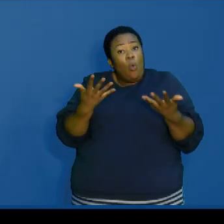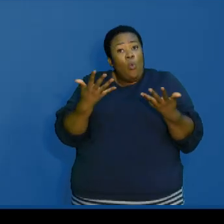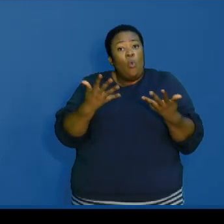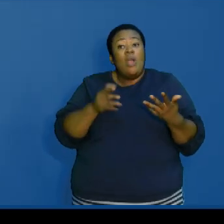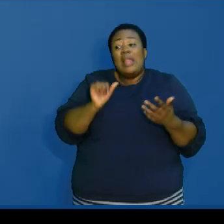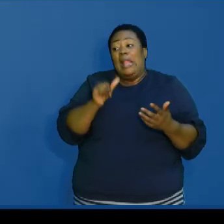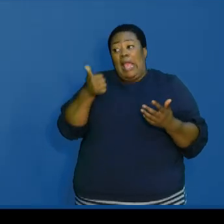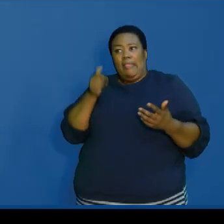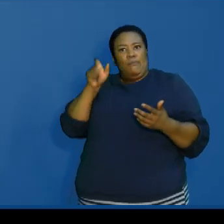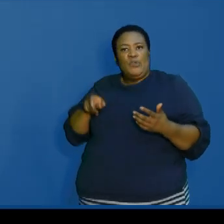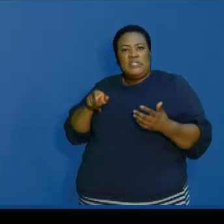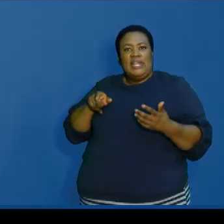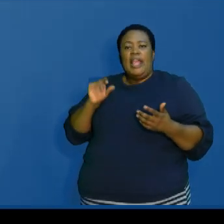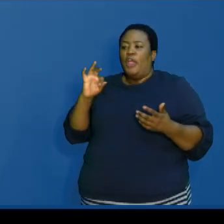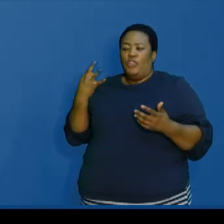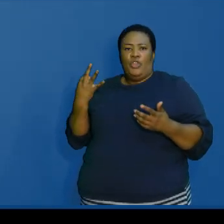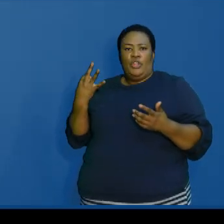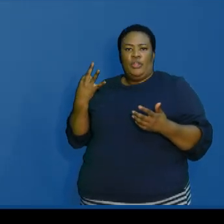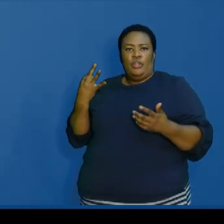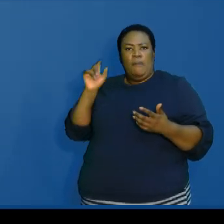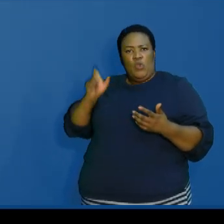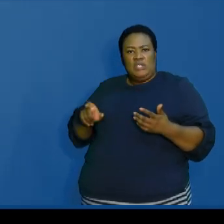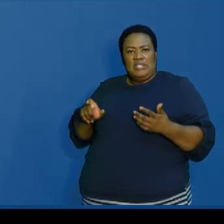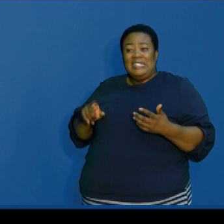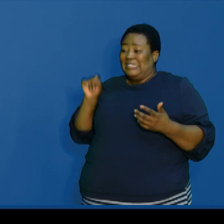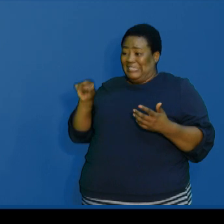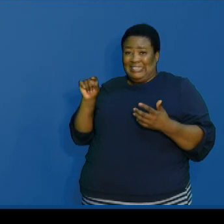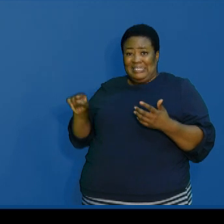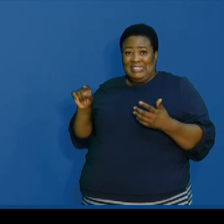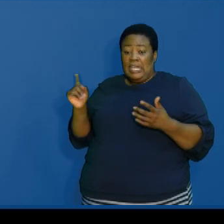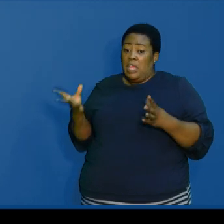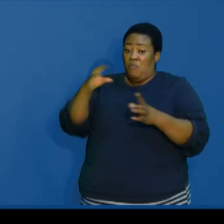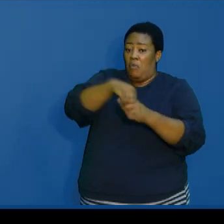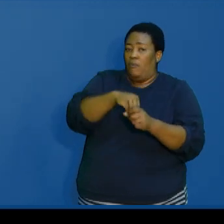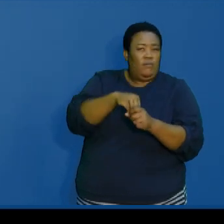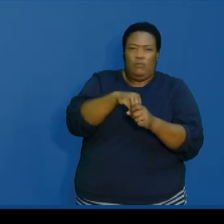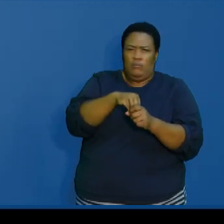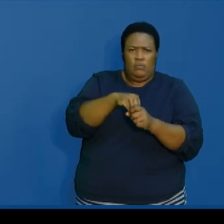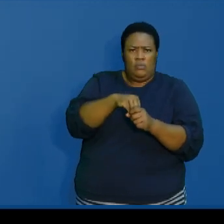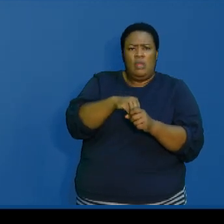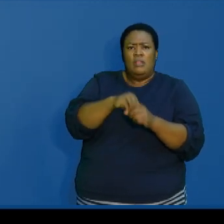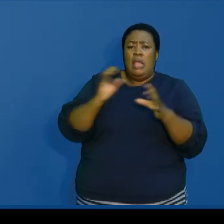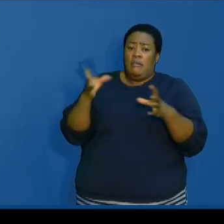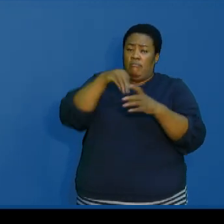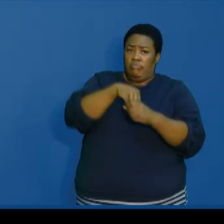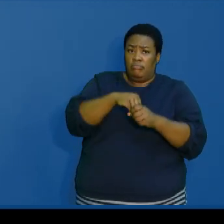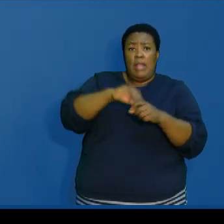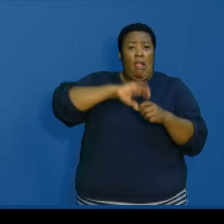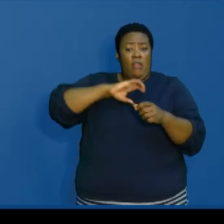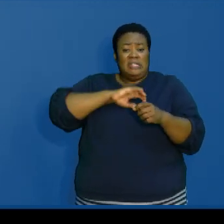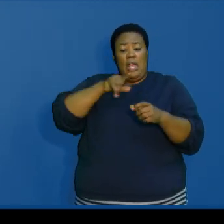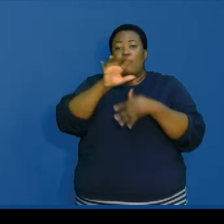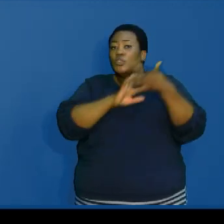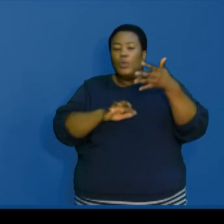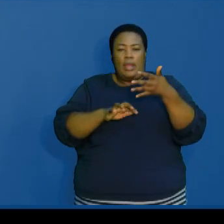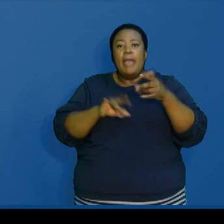a third-person omniscient narrator, which means that they may not necessarily be part of the characters, but